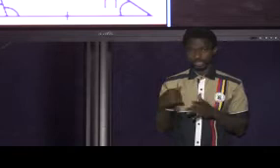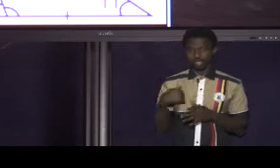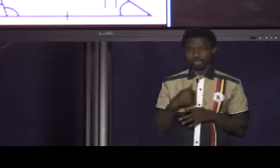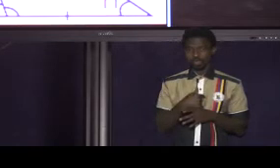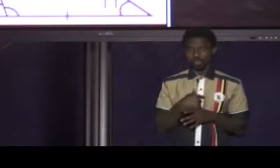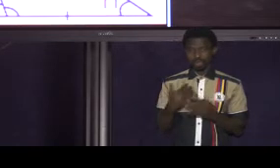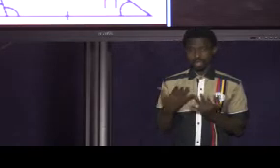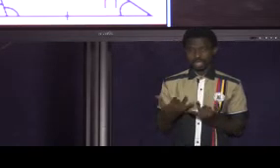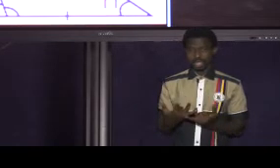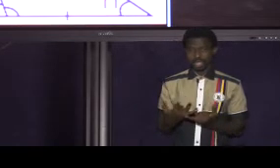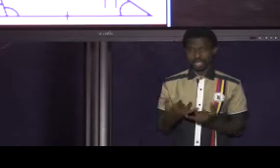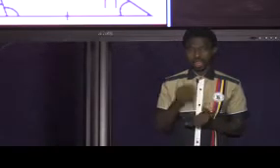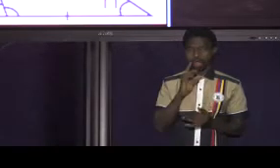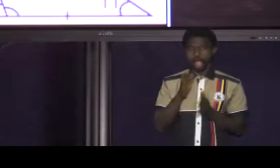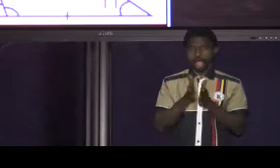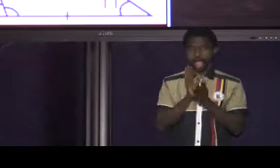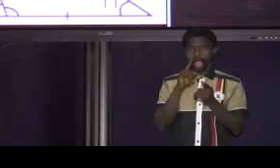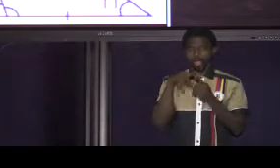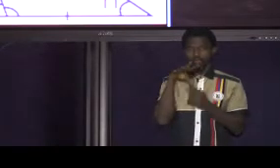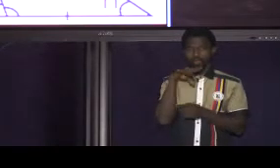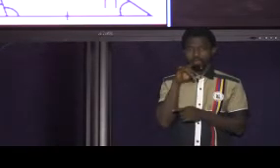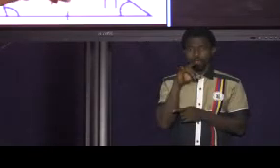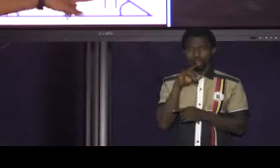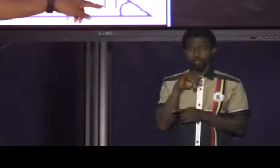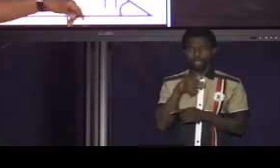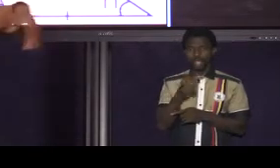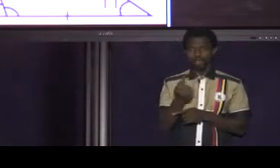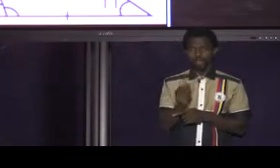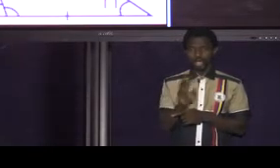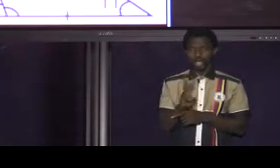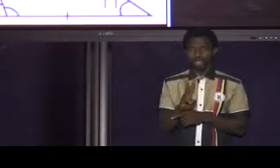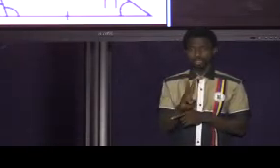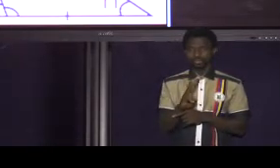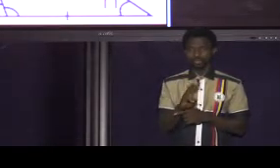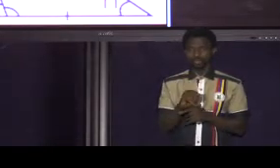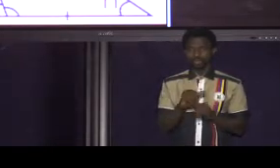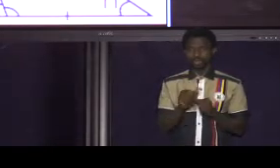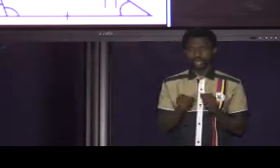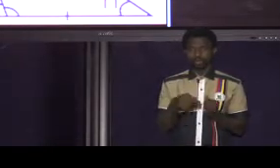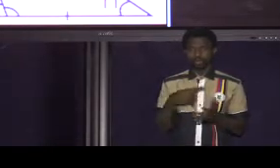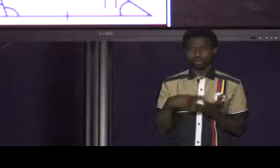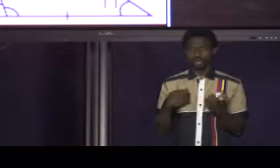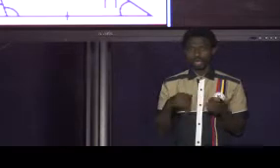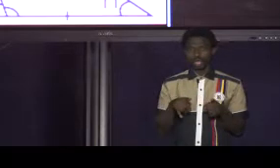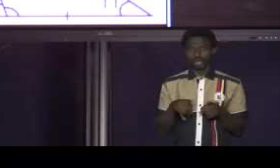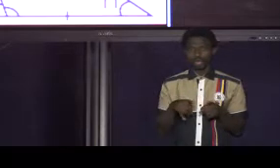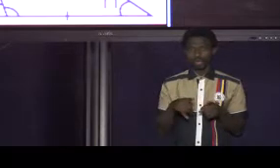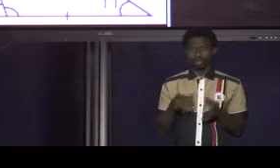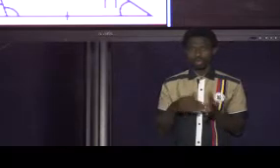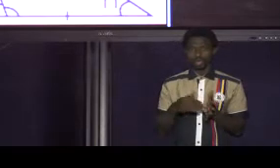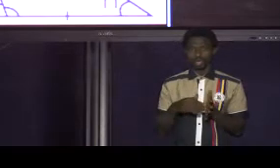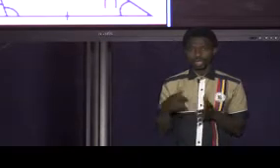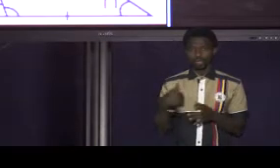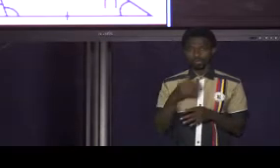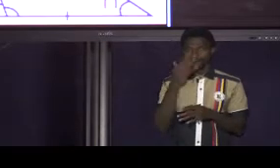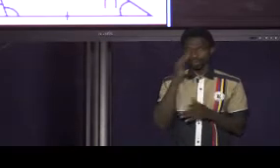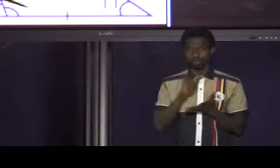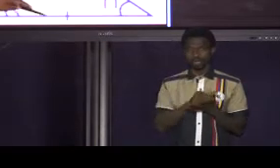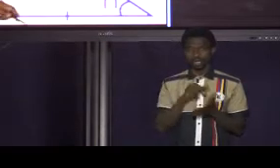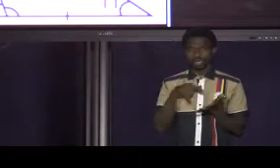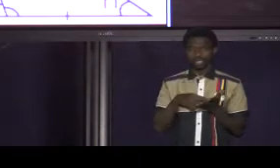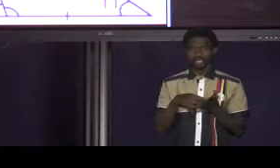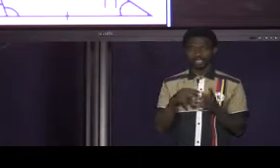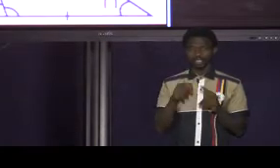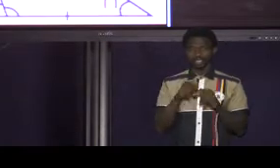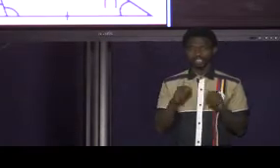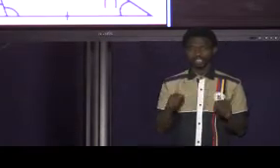We now are asked to find the other two angles. But what else do we notice? We notice that this